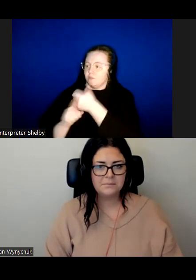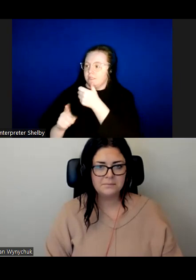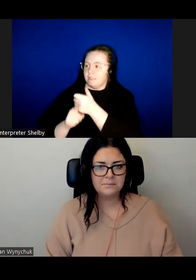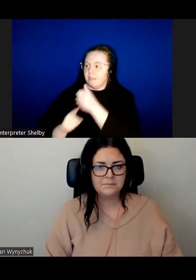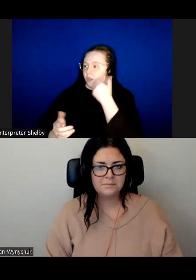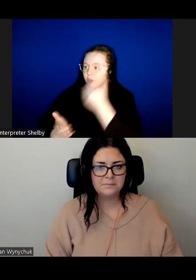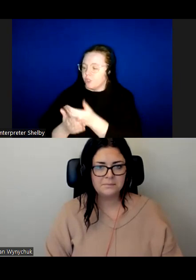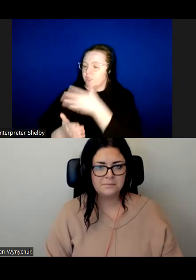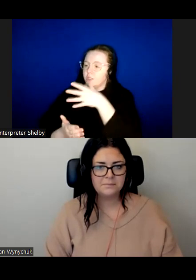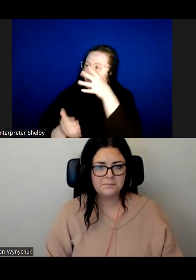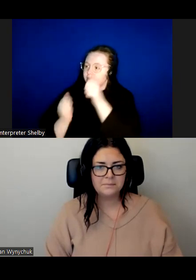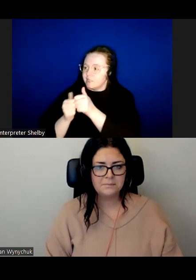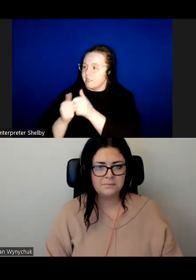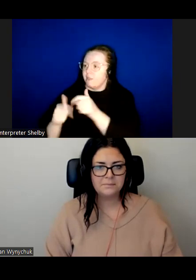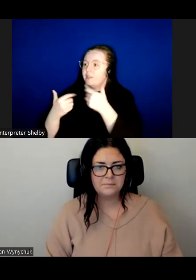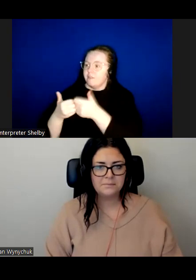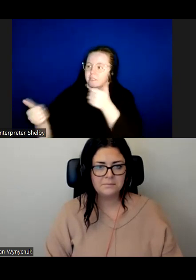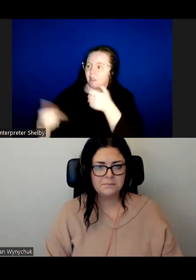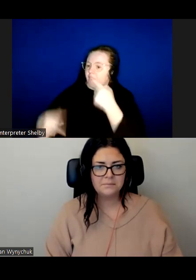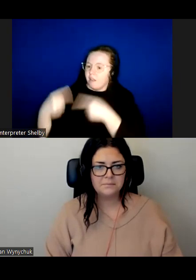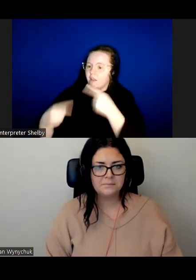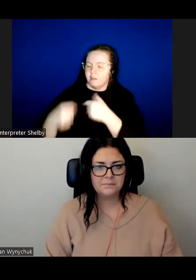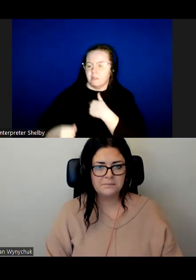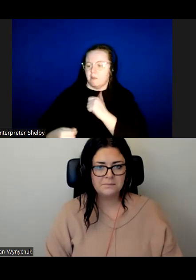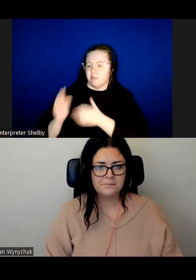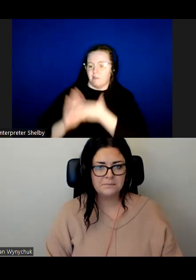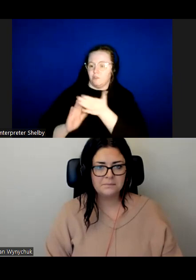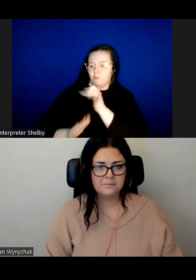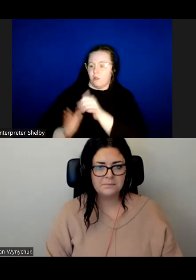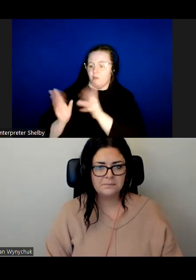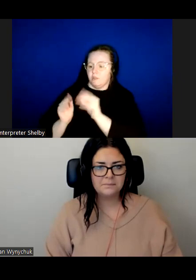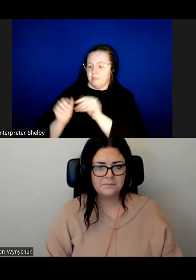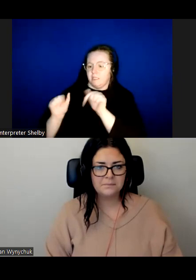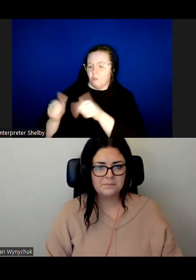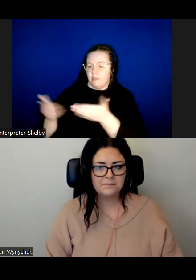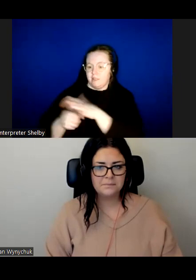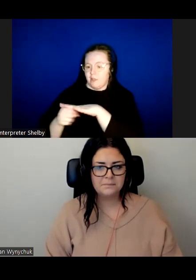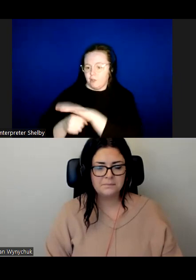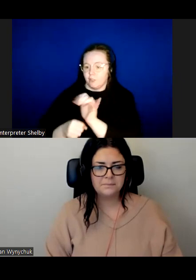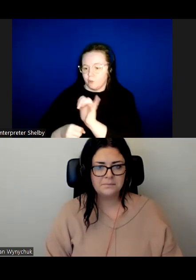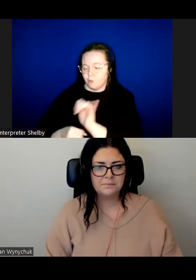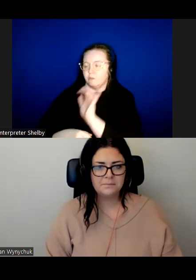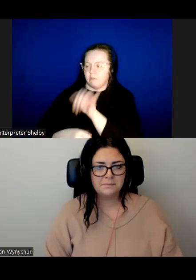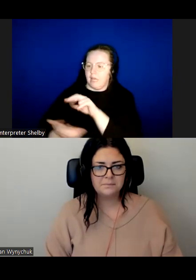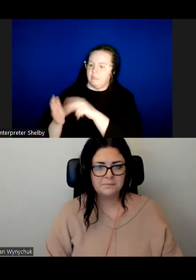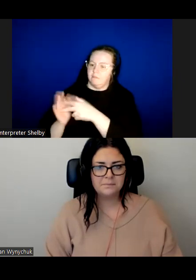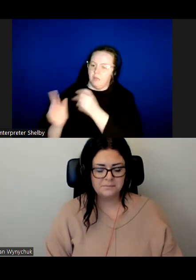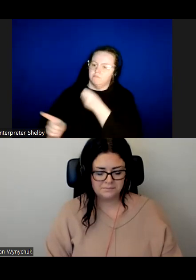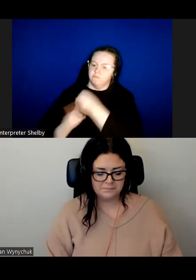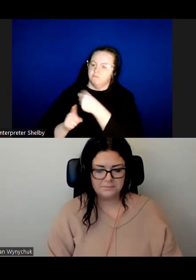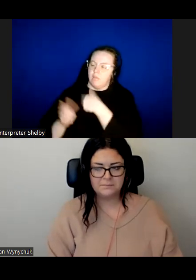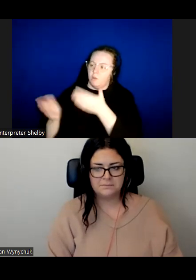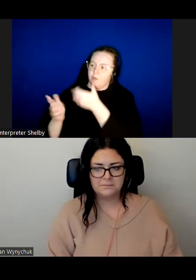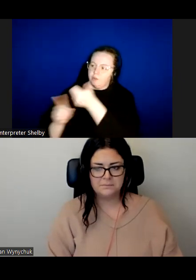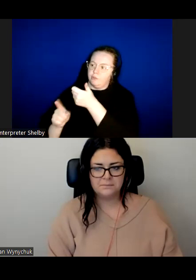are parenting together and living apart, of course, I used to run those sessions as well here in the Carbonear region, then that's where I would encourage them to